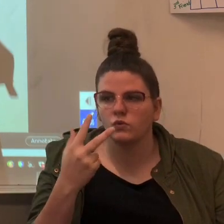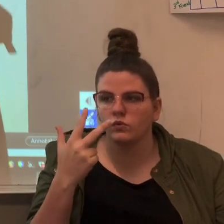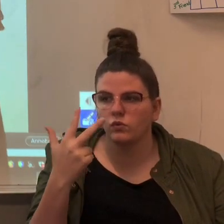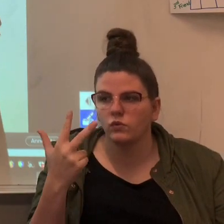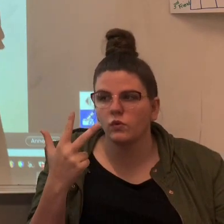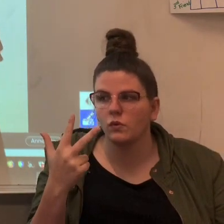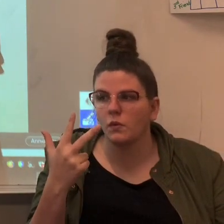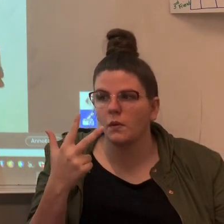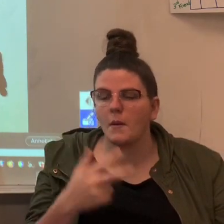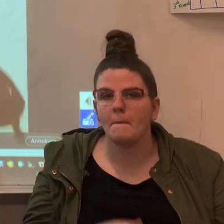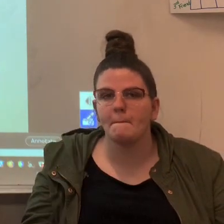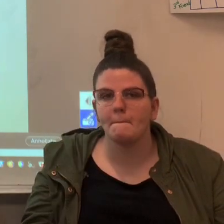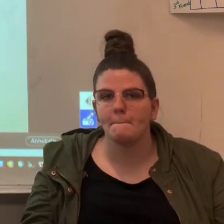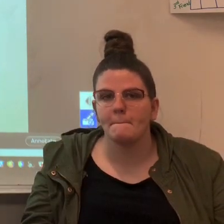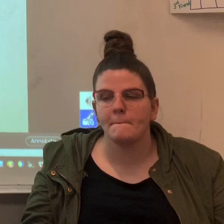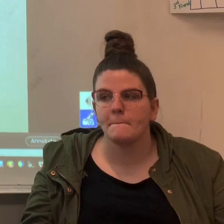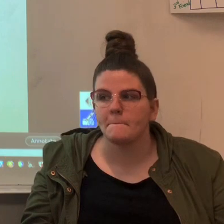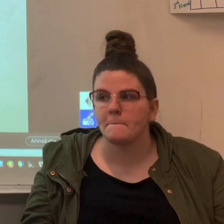2, 3.